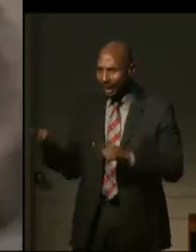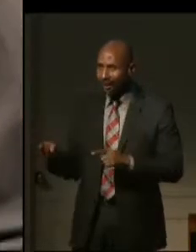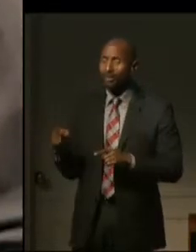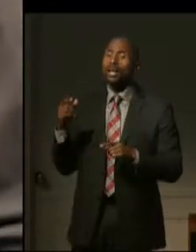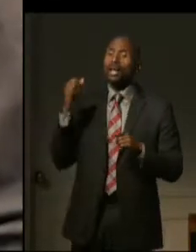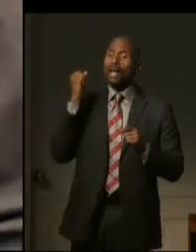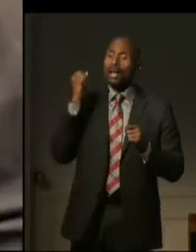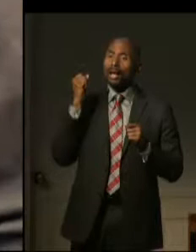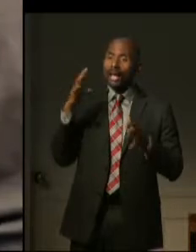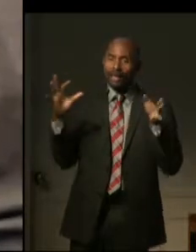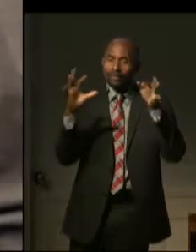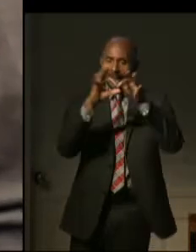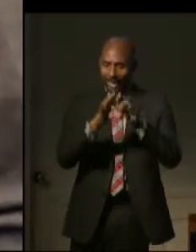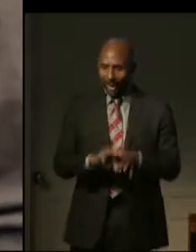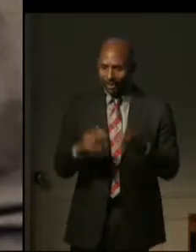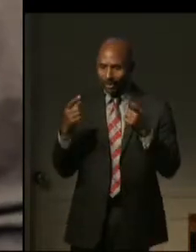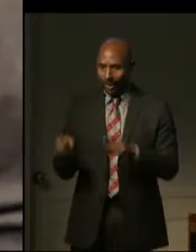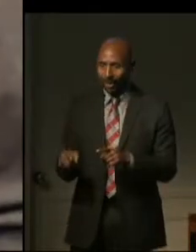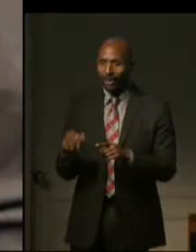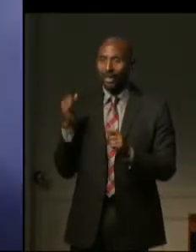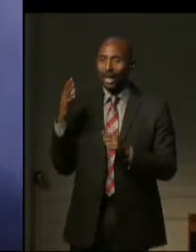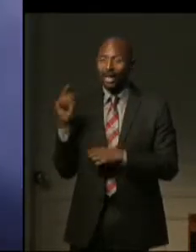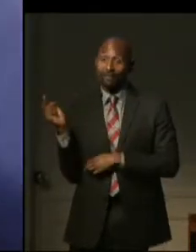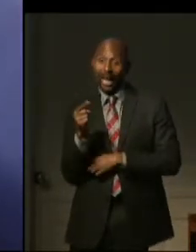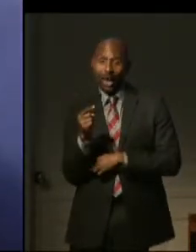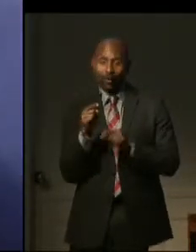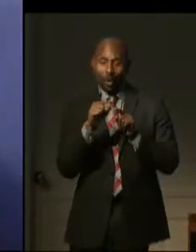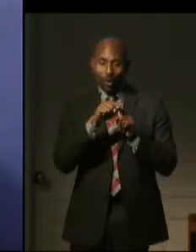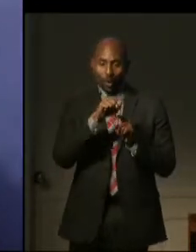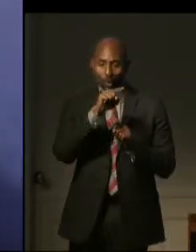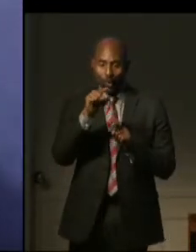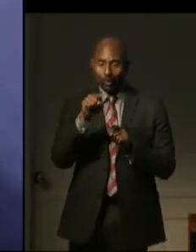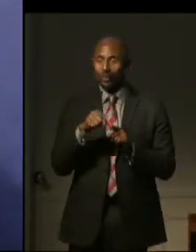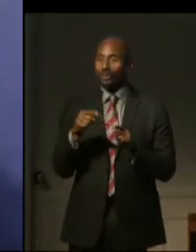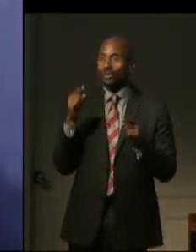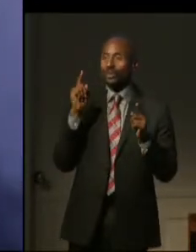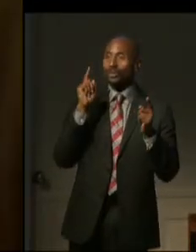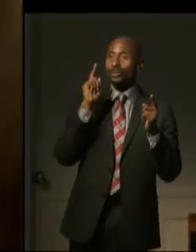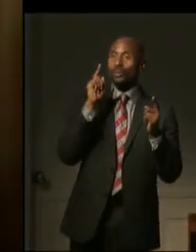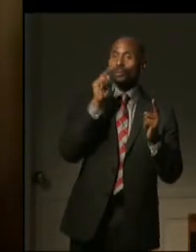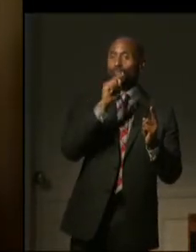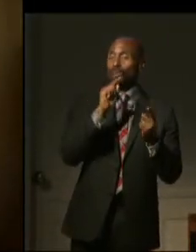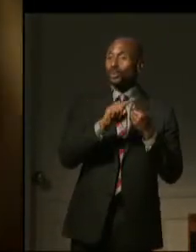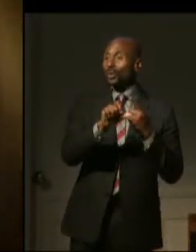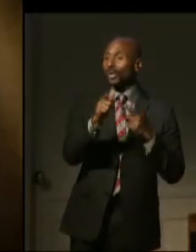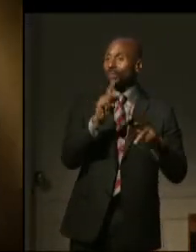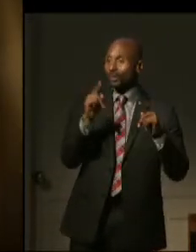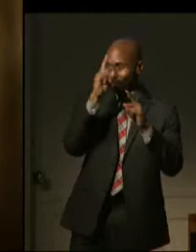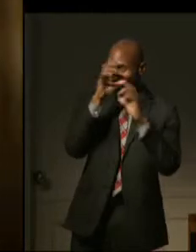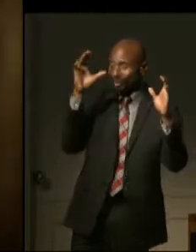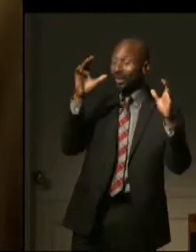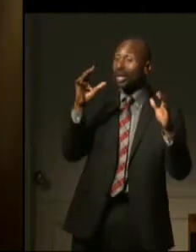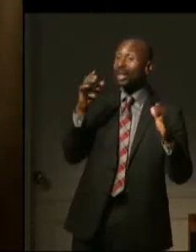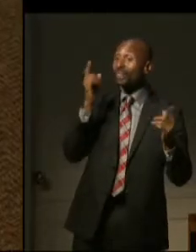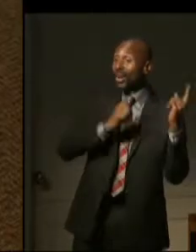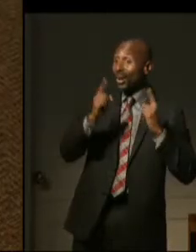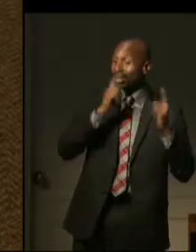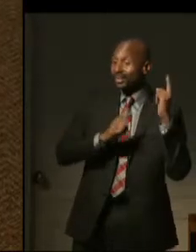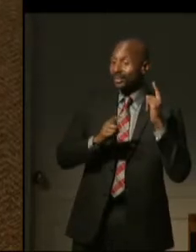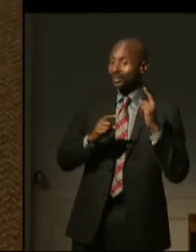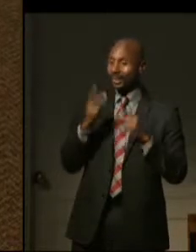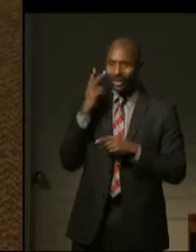lot of arrows pointing to other people's thoughts. I saw somebody write, I never thought of that. So let's just kind of summarize what